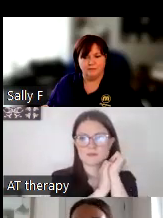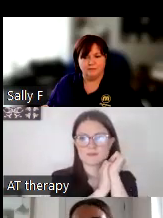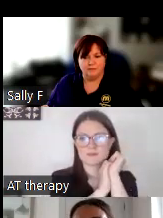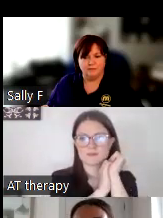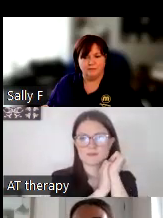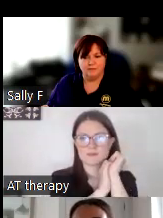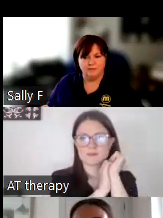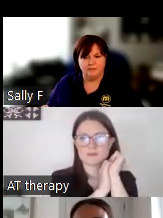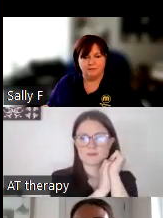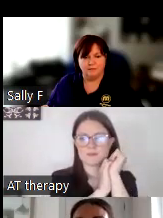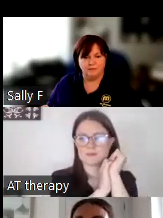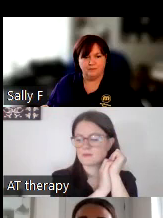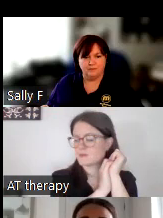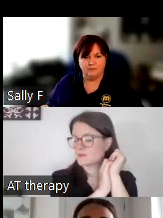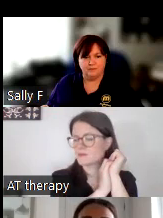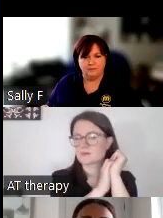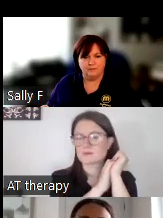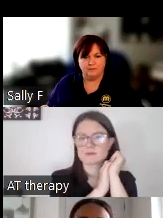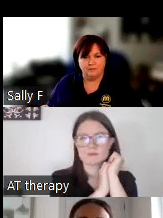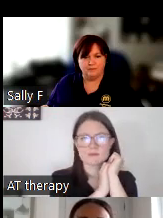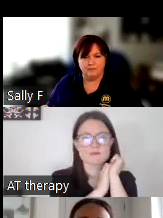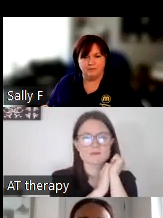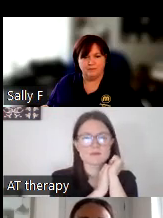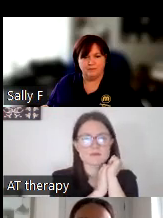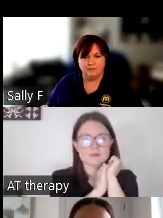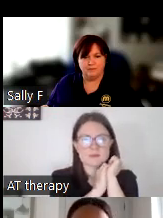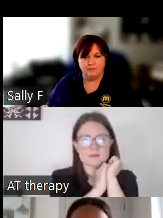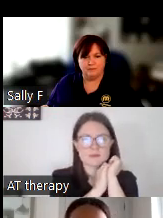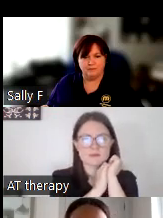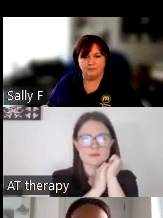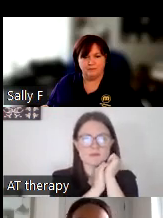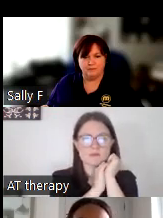with understanding of language and learning of language.